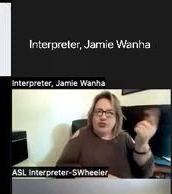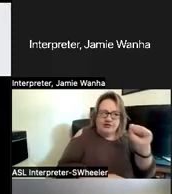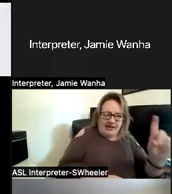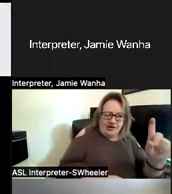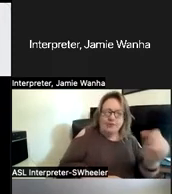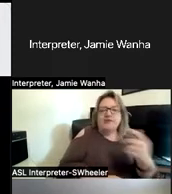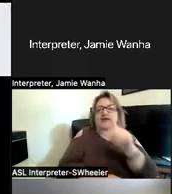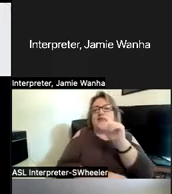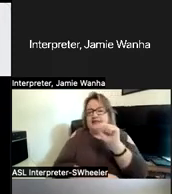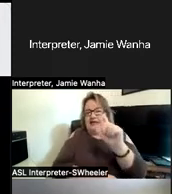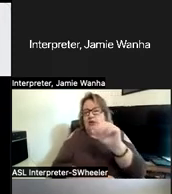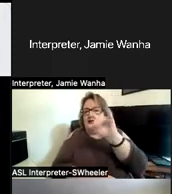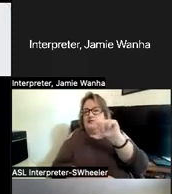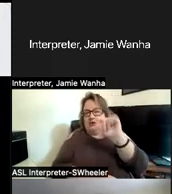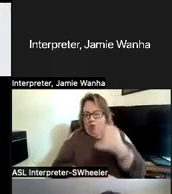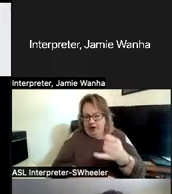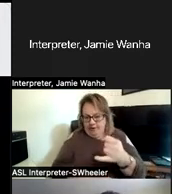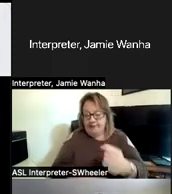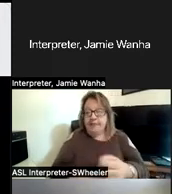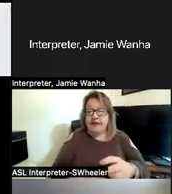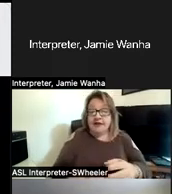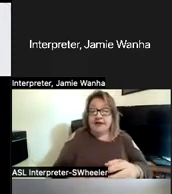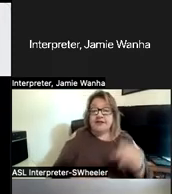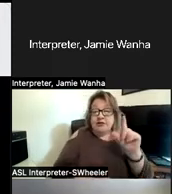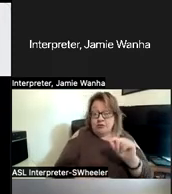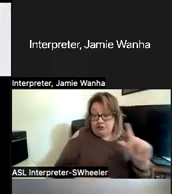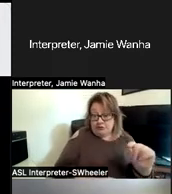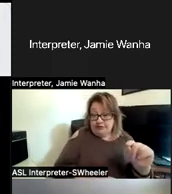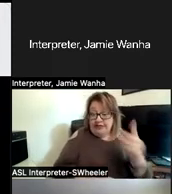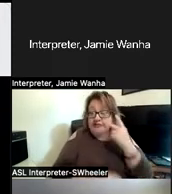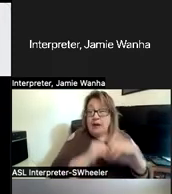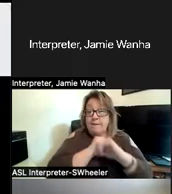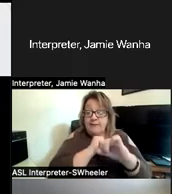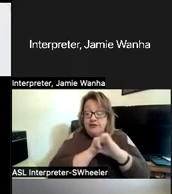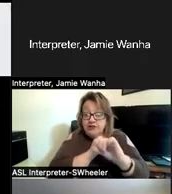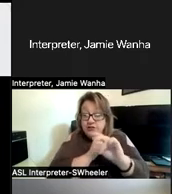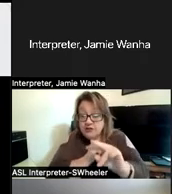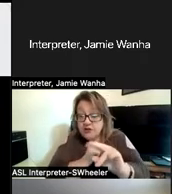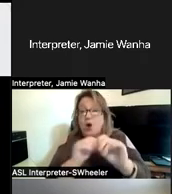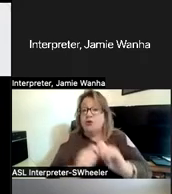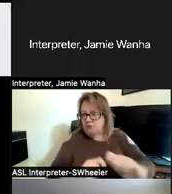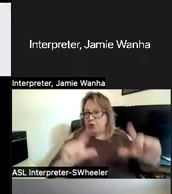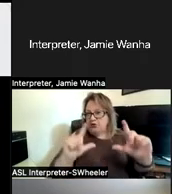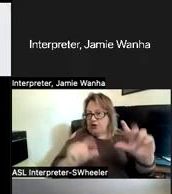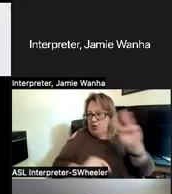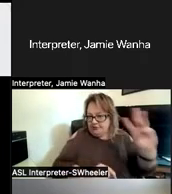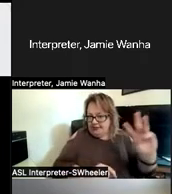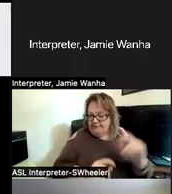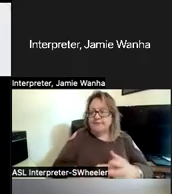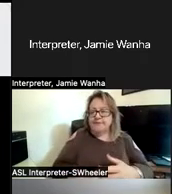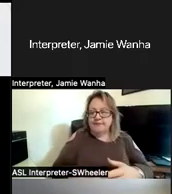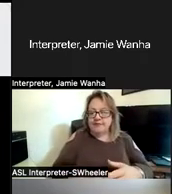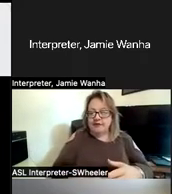Tijuana. The report that you see there in 2020 and is published in, is posted in our website. You just